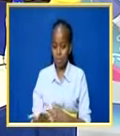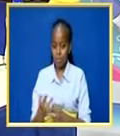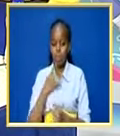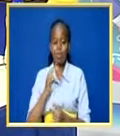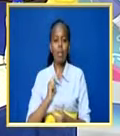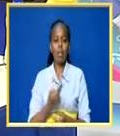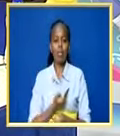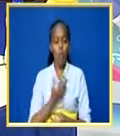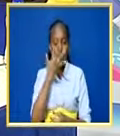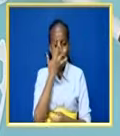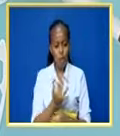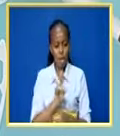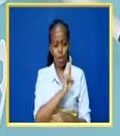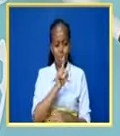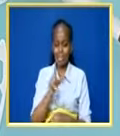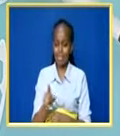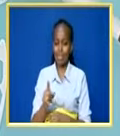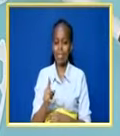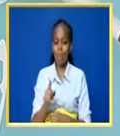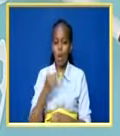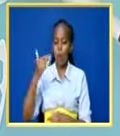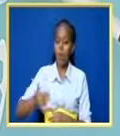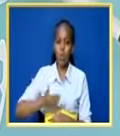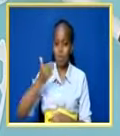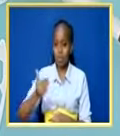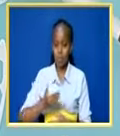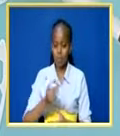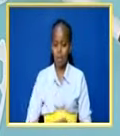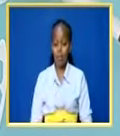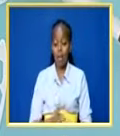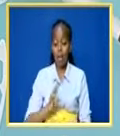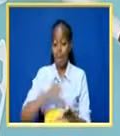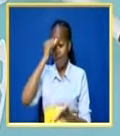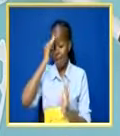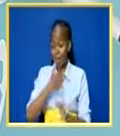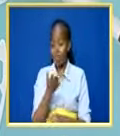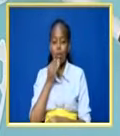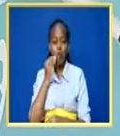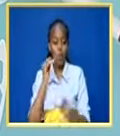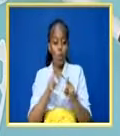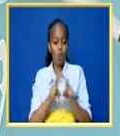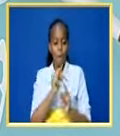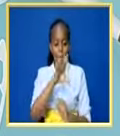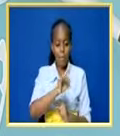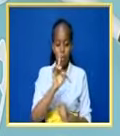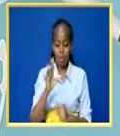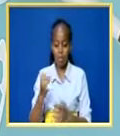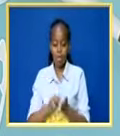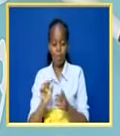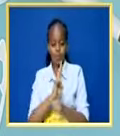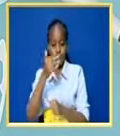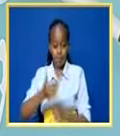me, why do you use it as a daily habit? Lana, back at home, you can also pick one of the things that you use